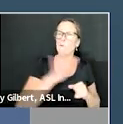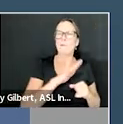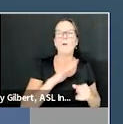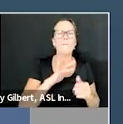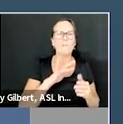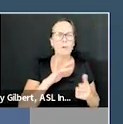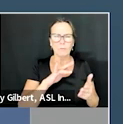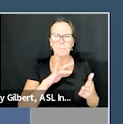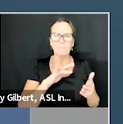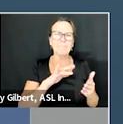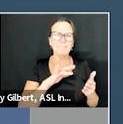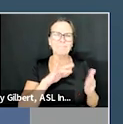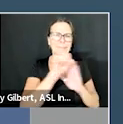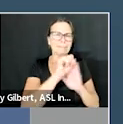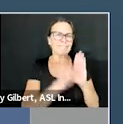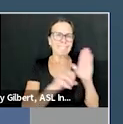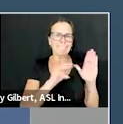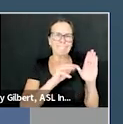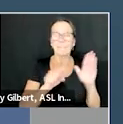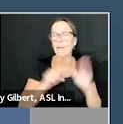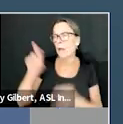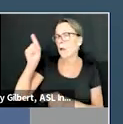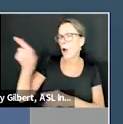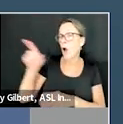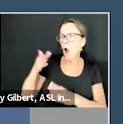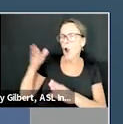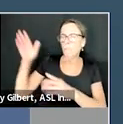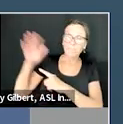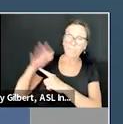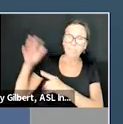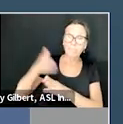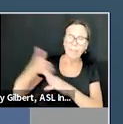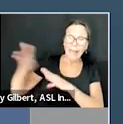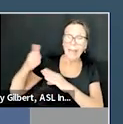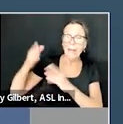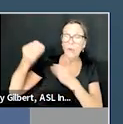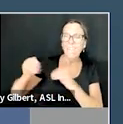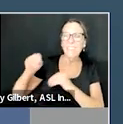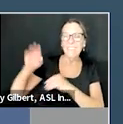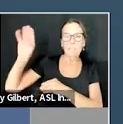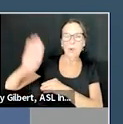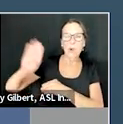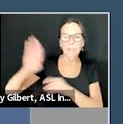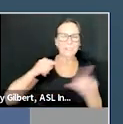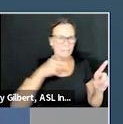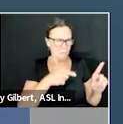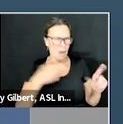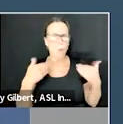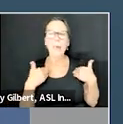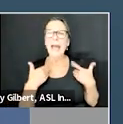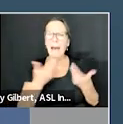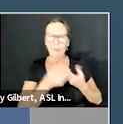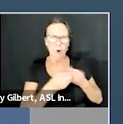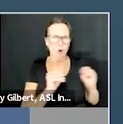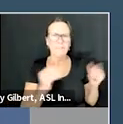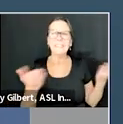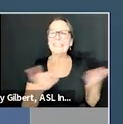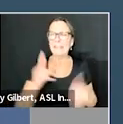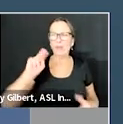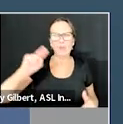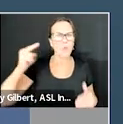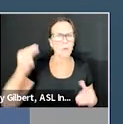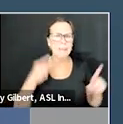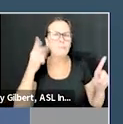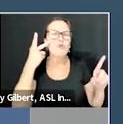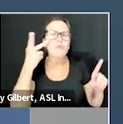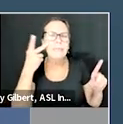is actually in Boston. We do have an office out here in Northampton as well, though. And you can see our website